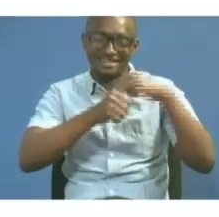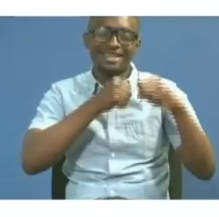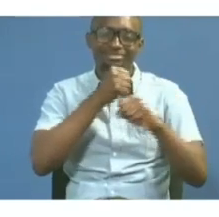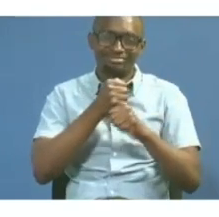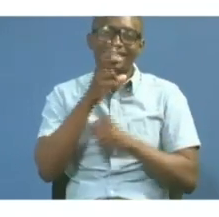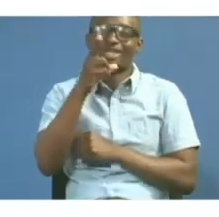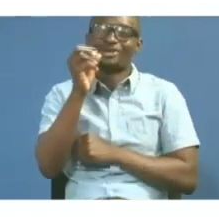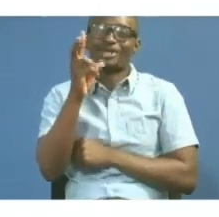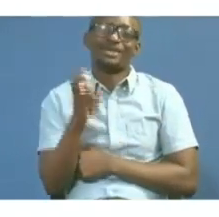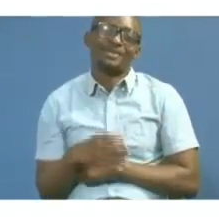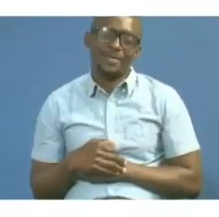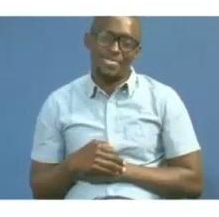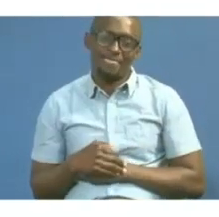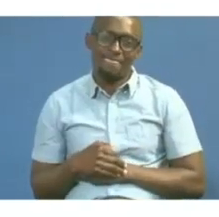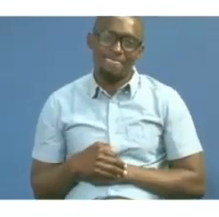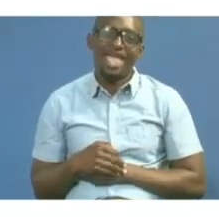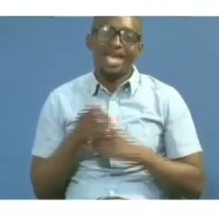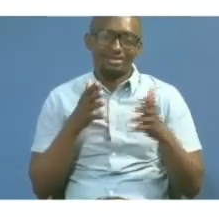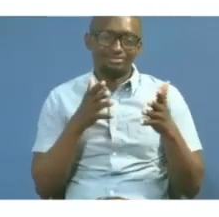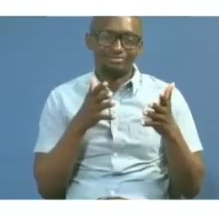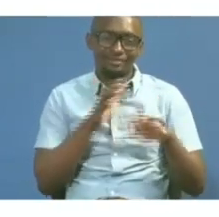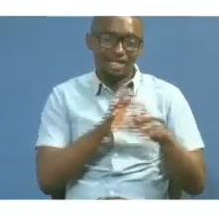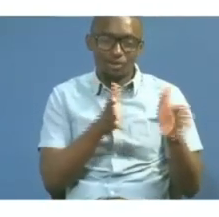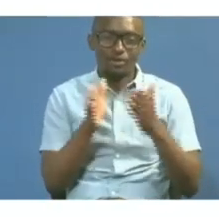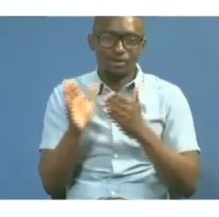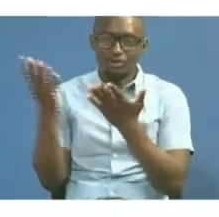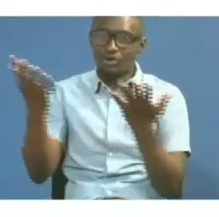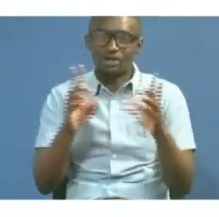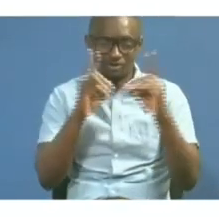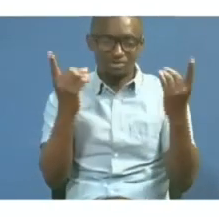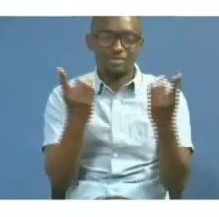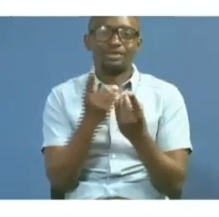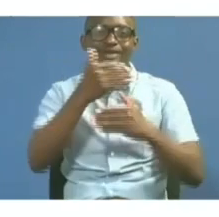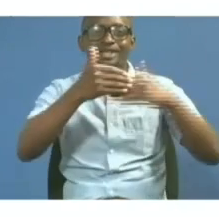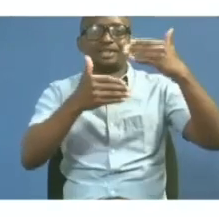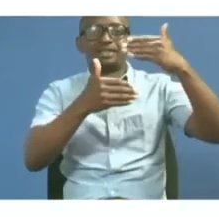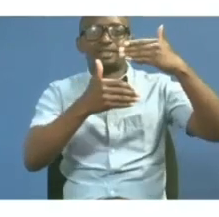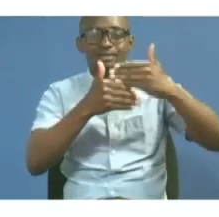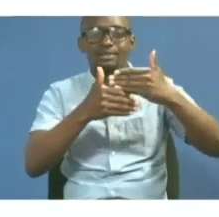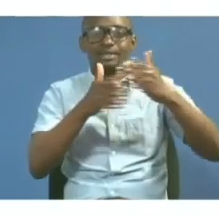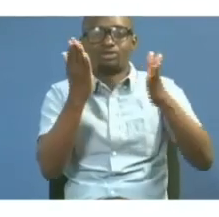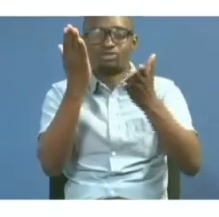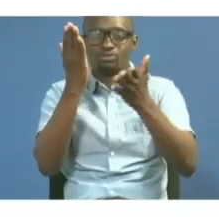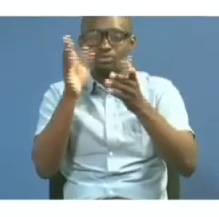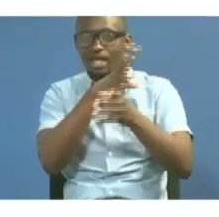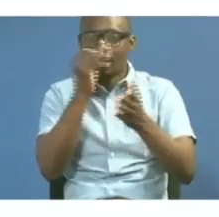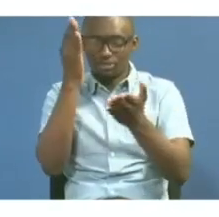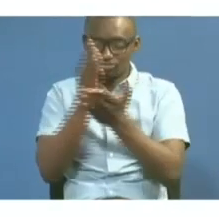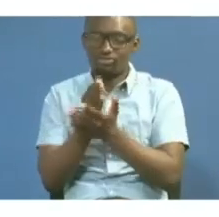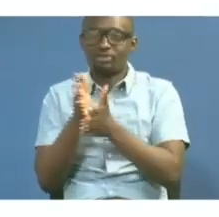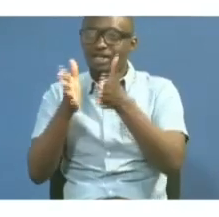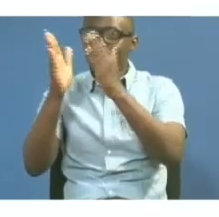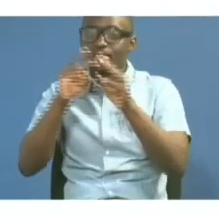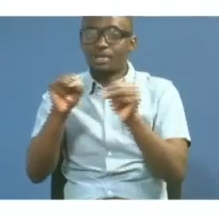to you, our first year 2020. I take this opportunity to welcome you to the Department of Construction and